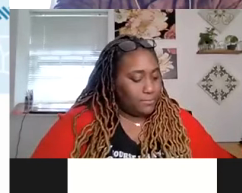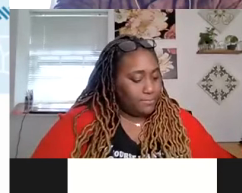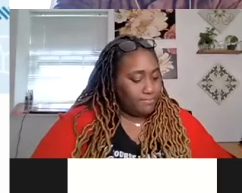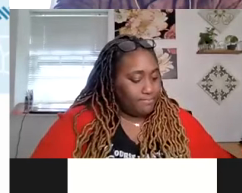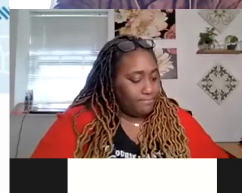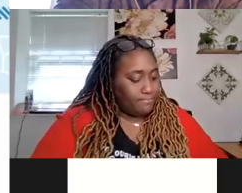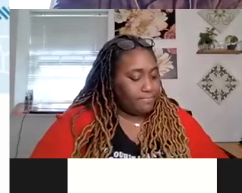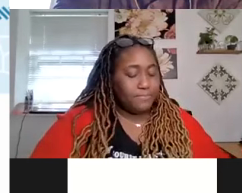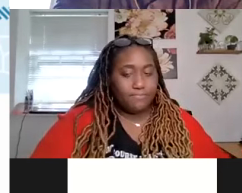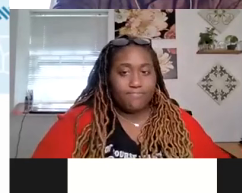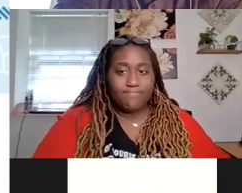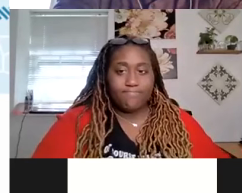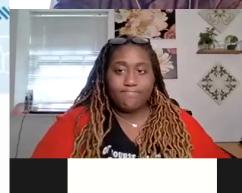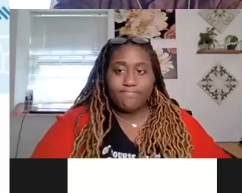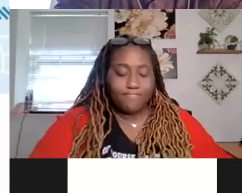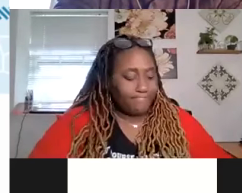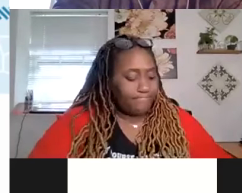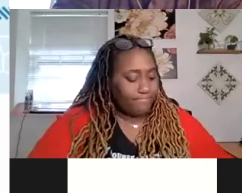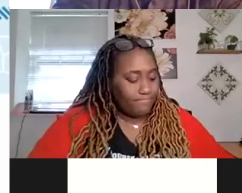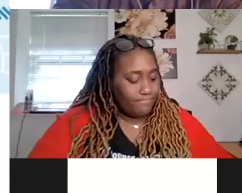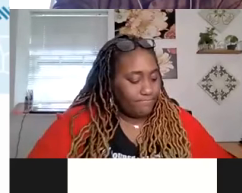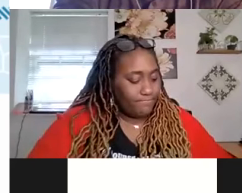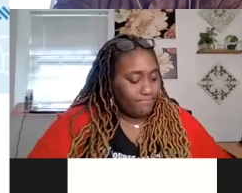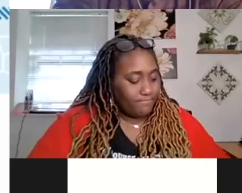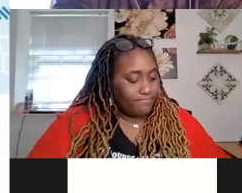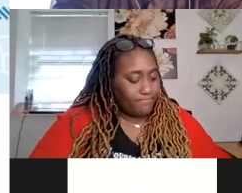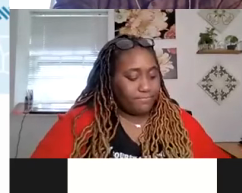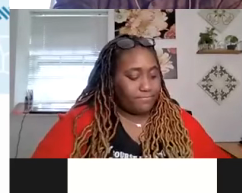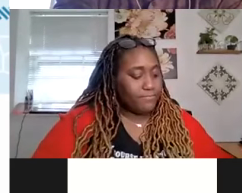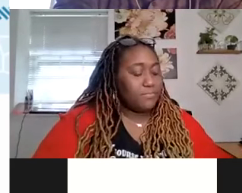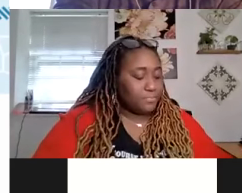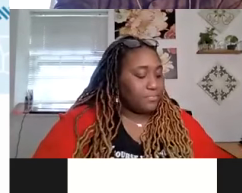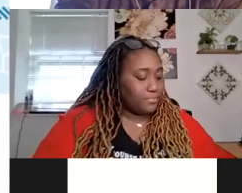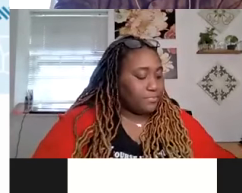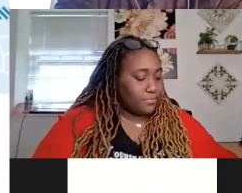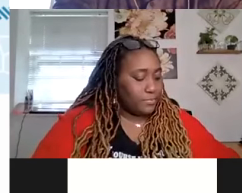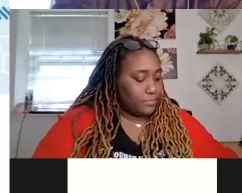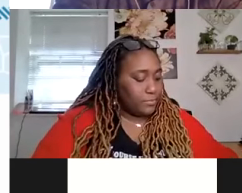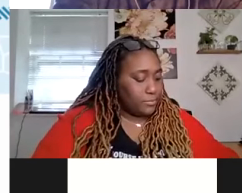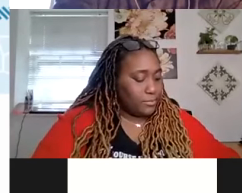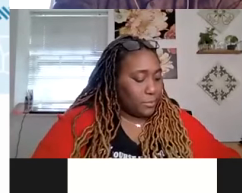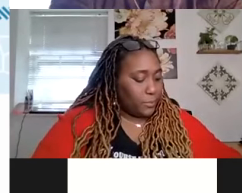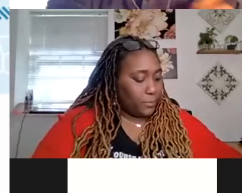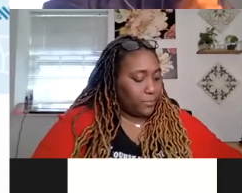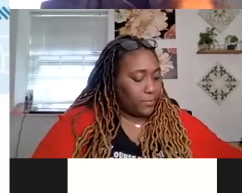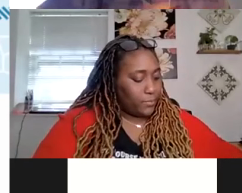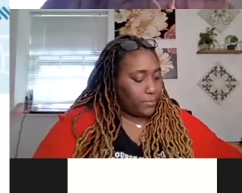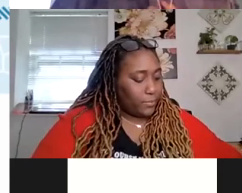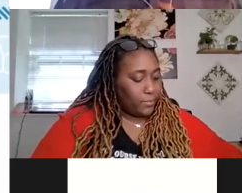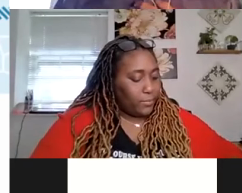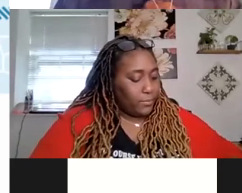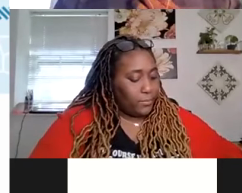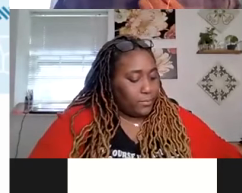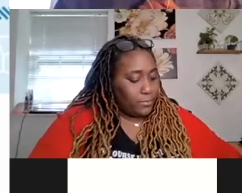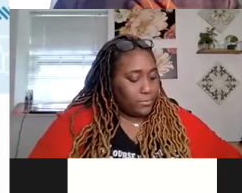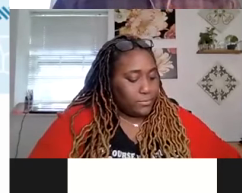about a trauma-informed approach is that it assumes trauma without pathologizing it. And so my question